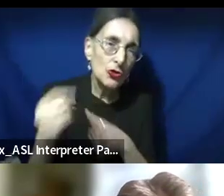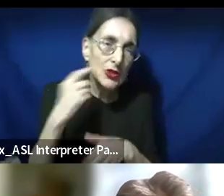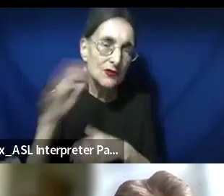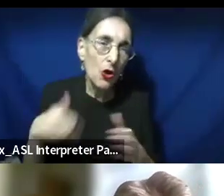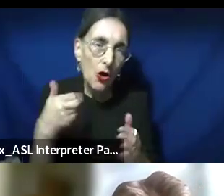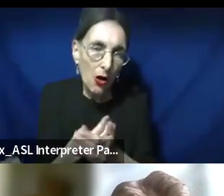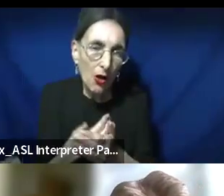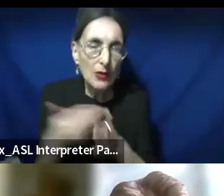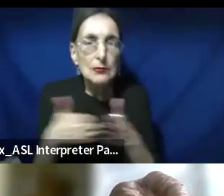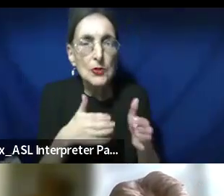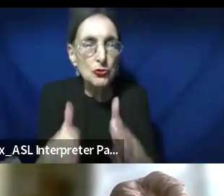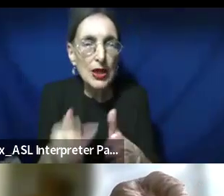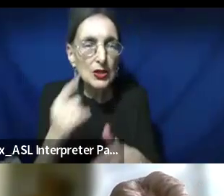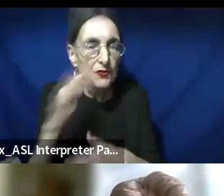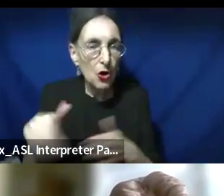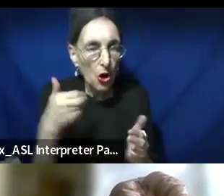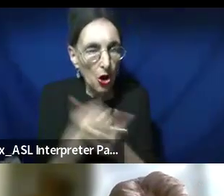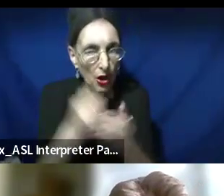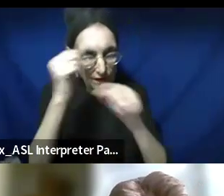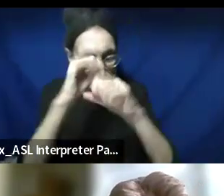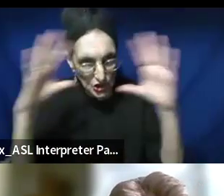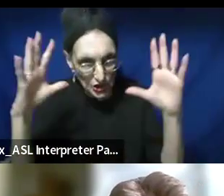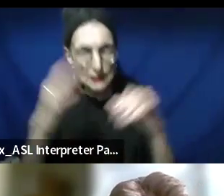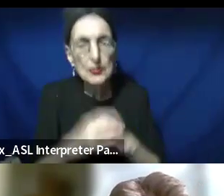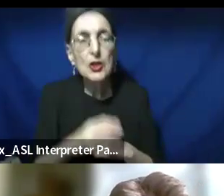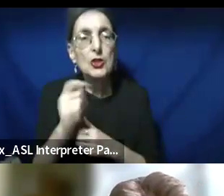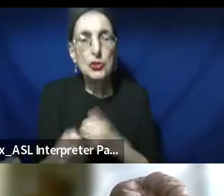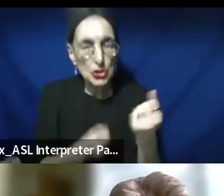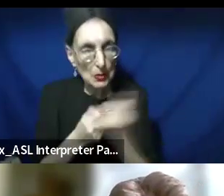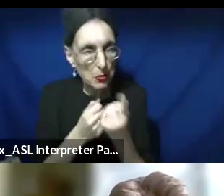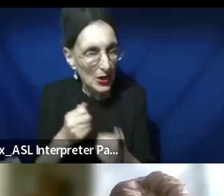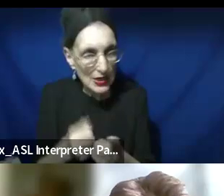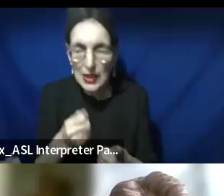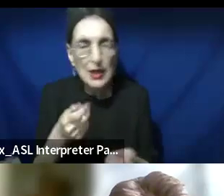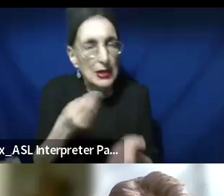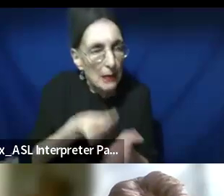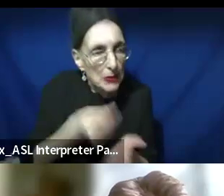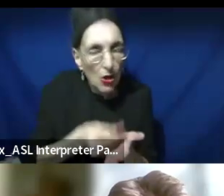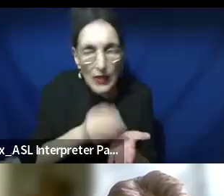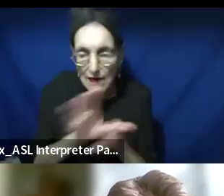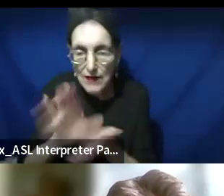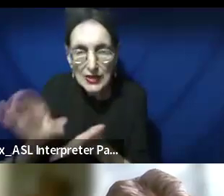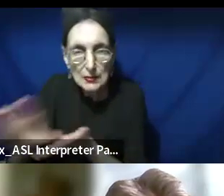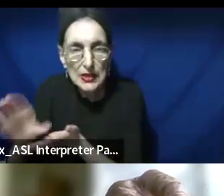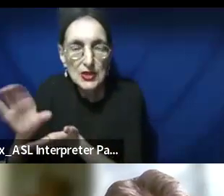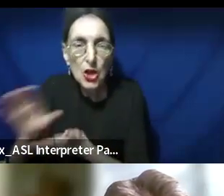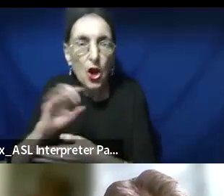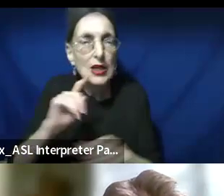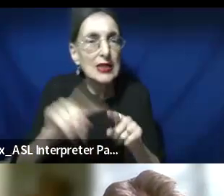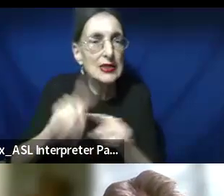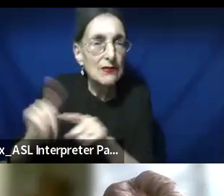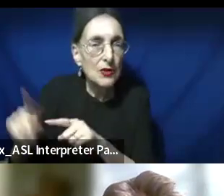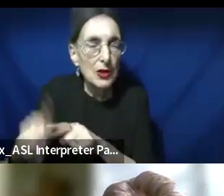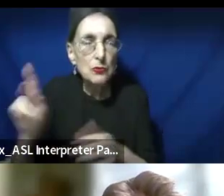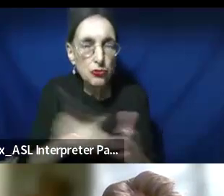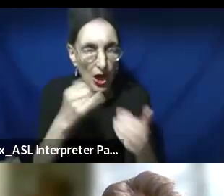bill is pending with the legislature, and it will support capital investments in all types of environmental projects and programs. So this bill is about